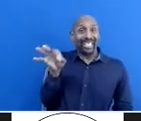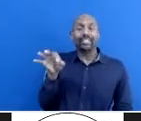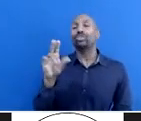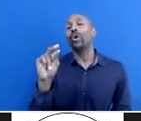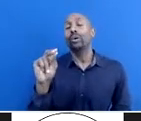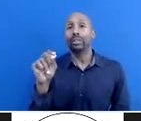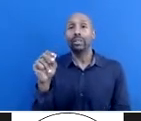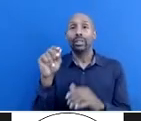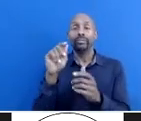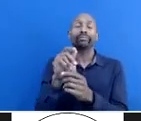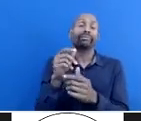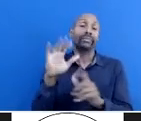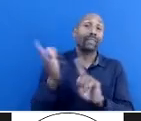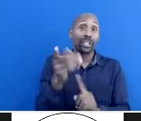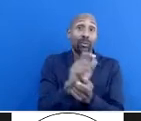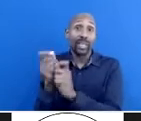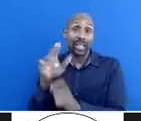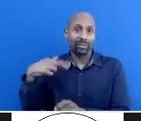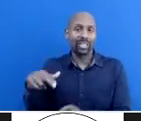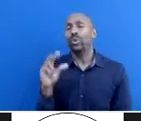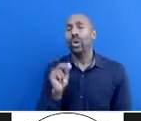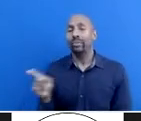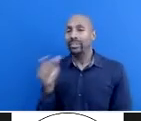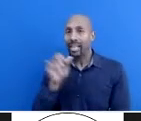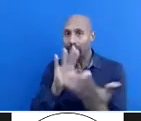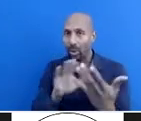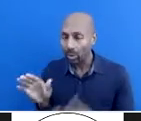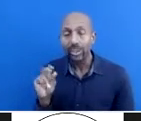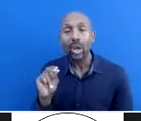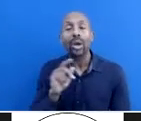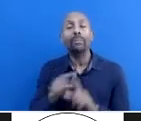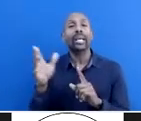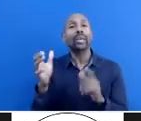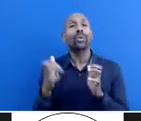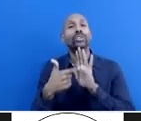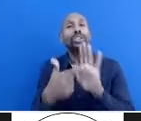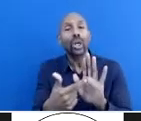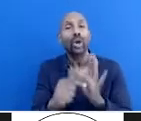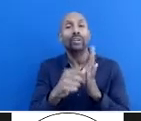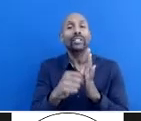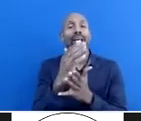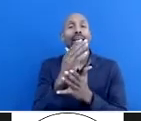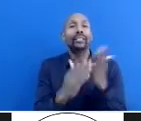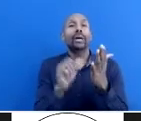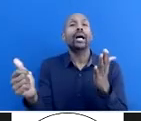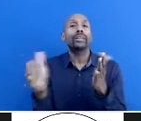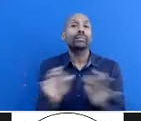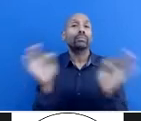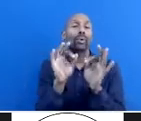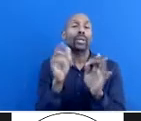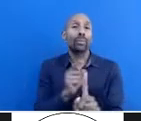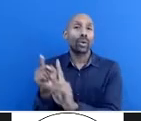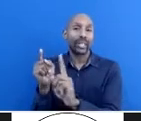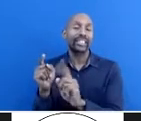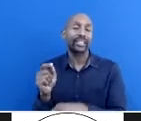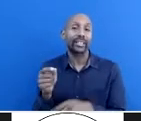you. He's bringing something to life through the work. So, in Baraka's classic